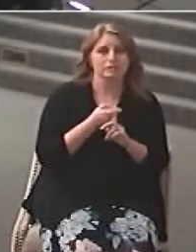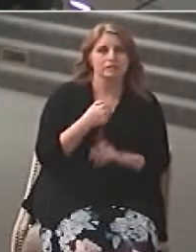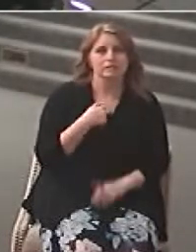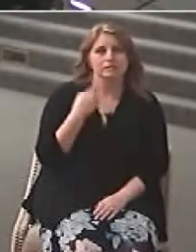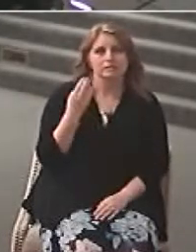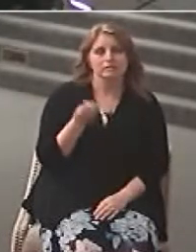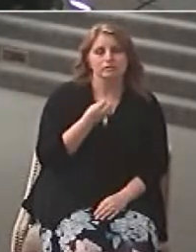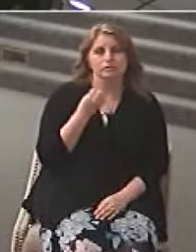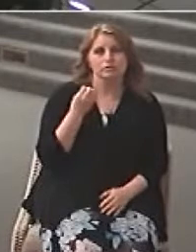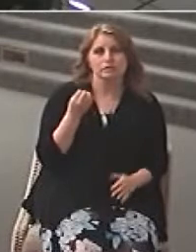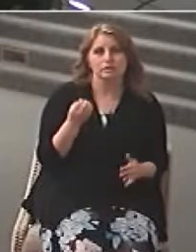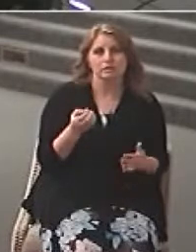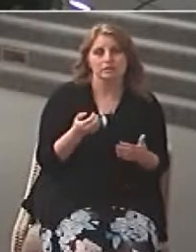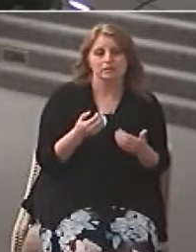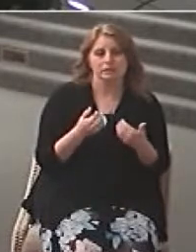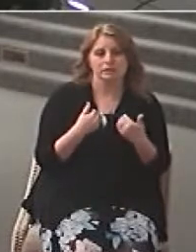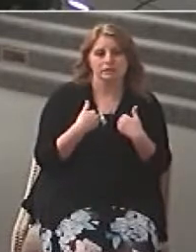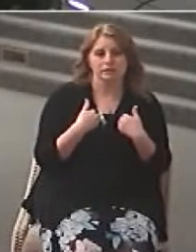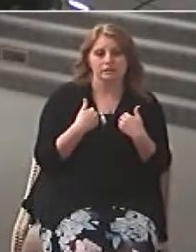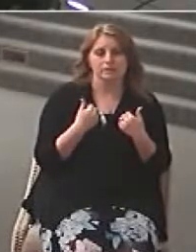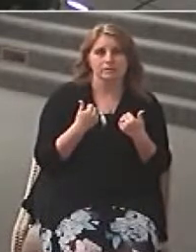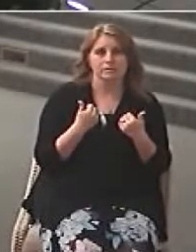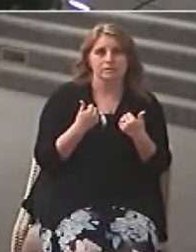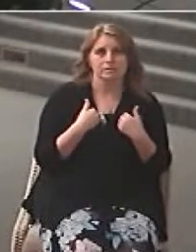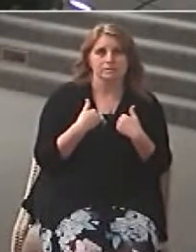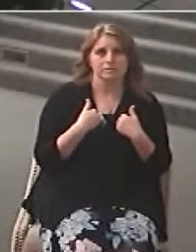friend I ever